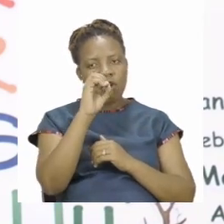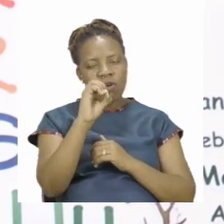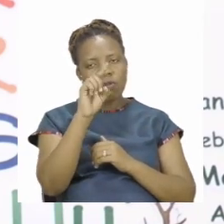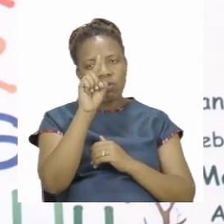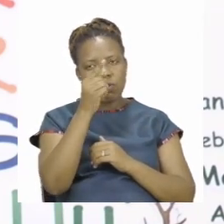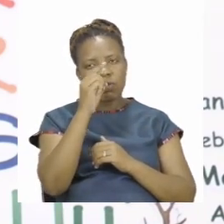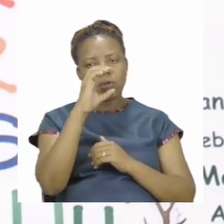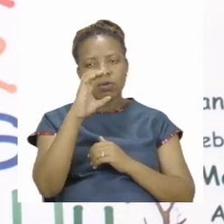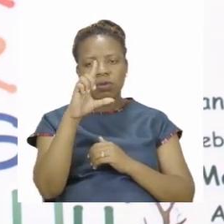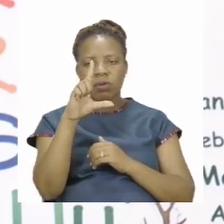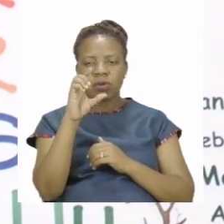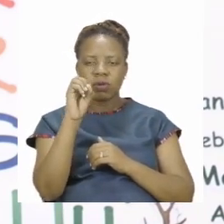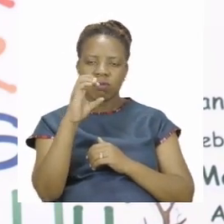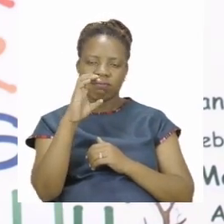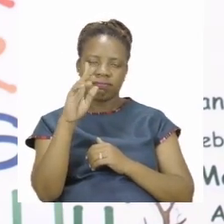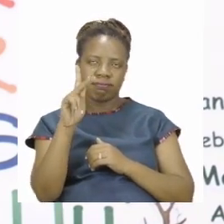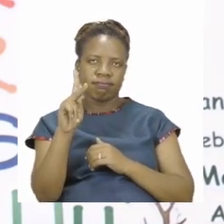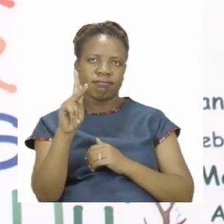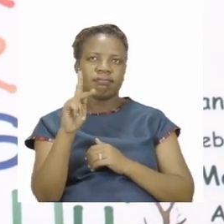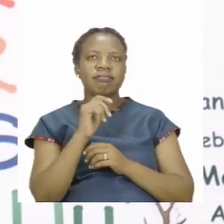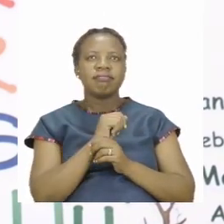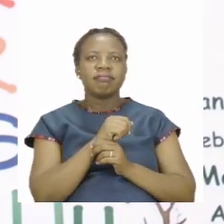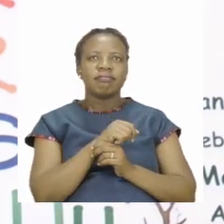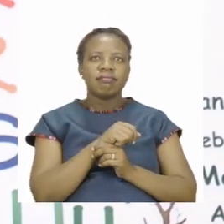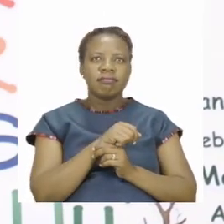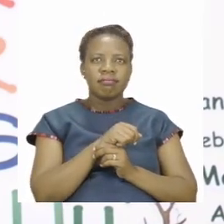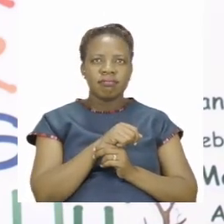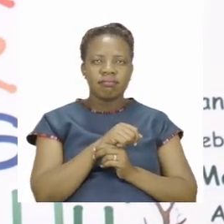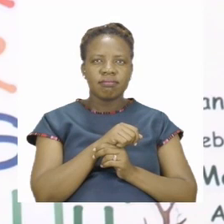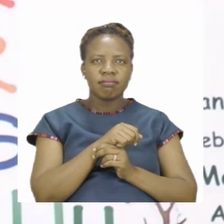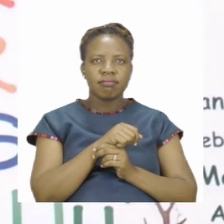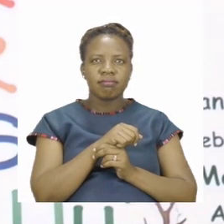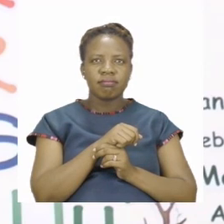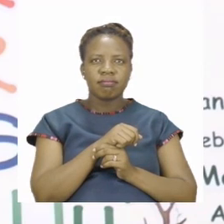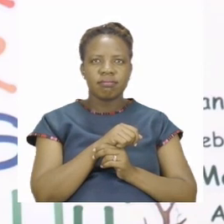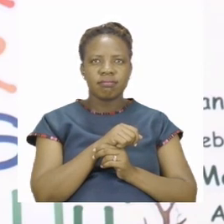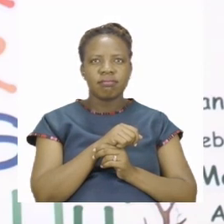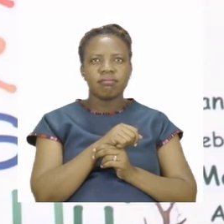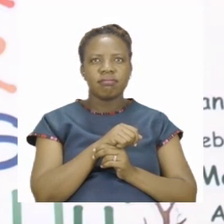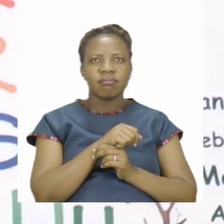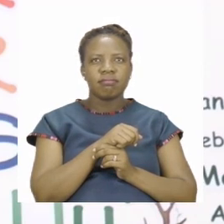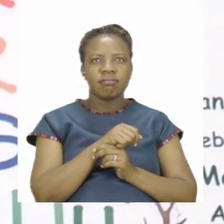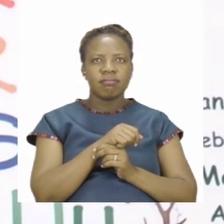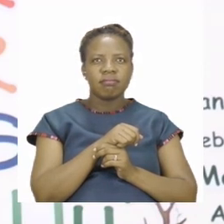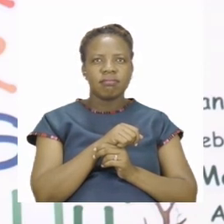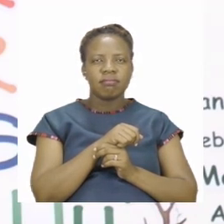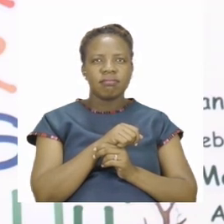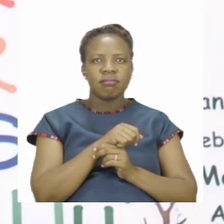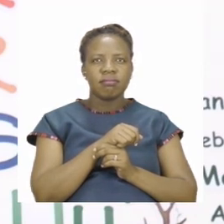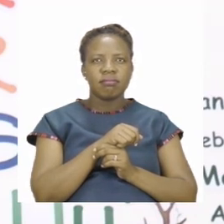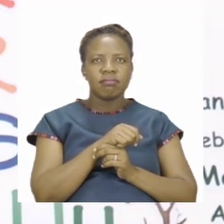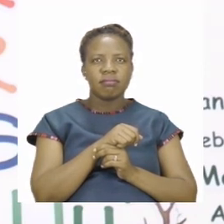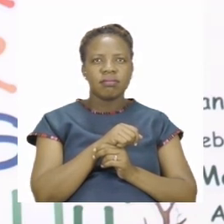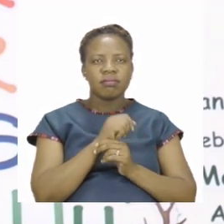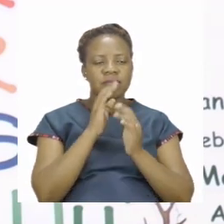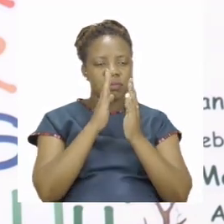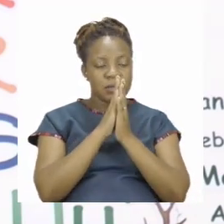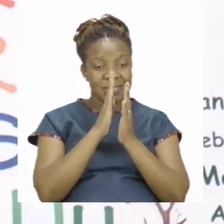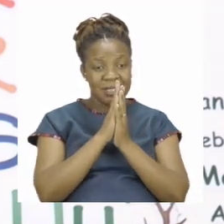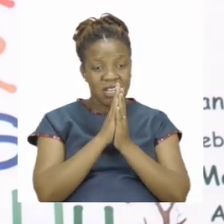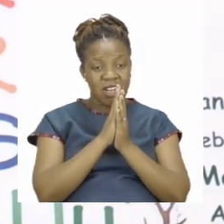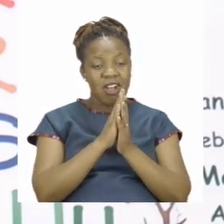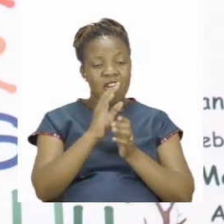4 o'clock. Don't forget, how you write o'clock is very